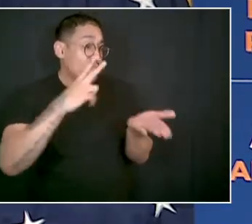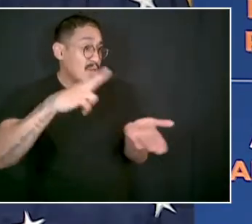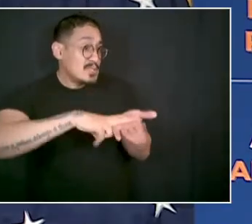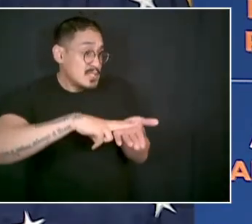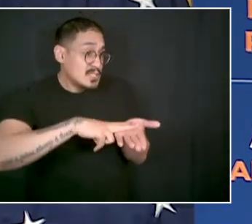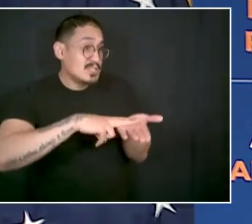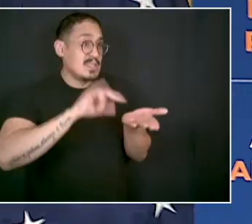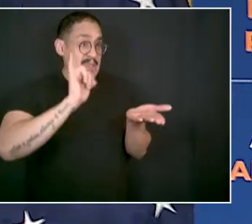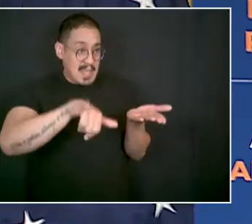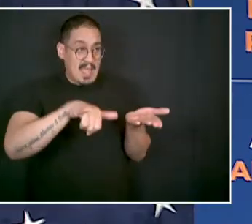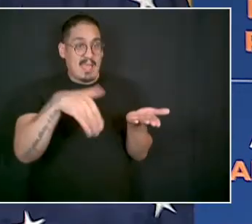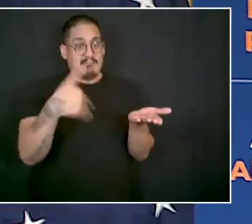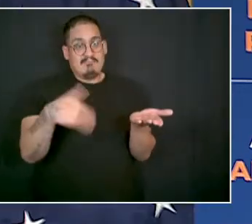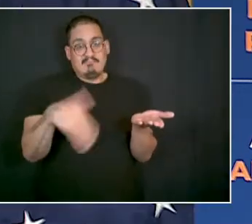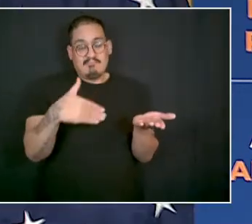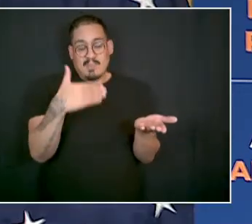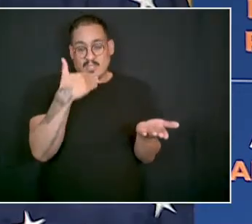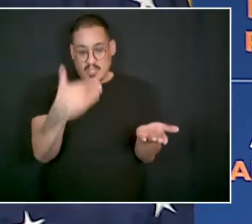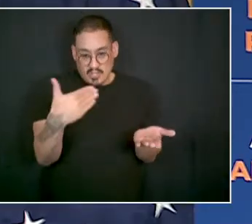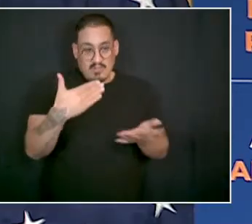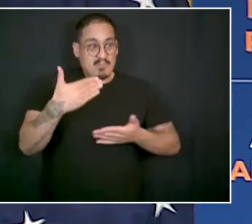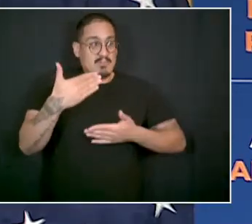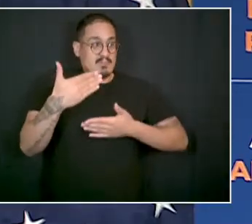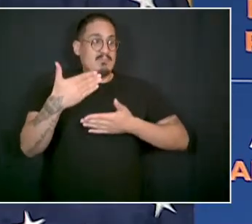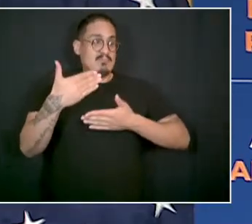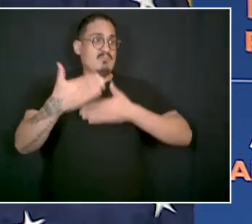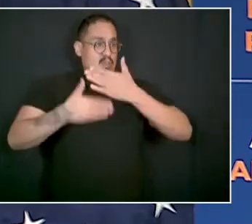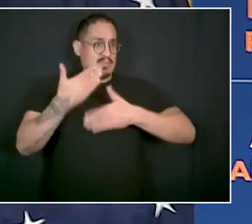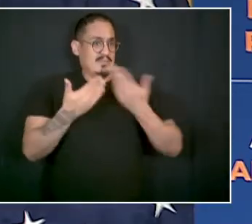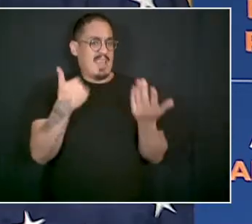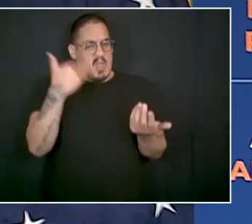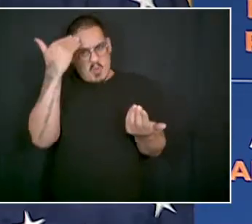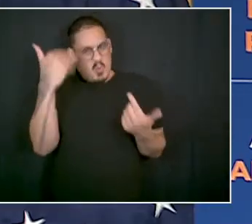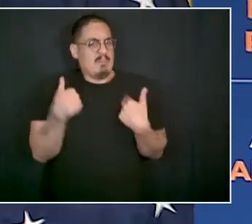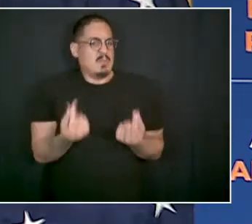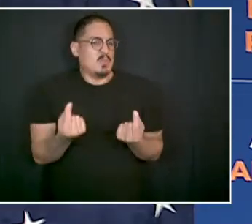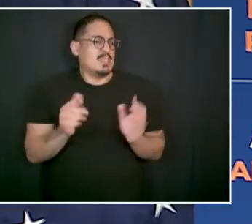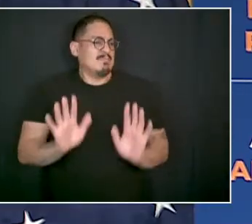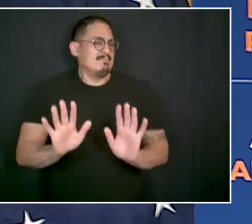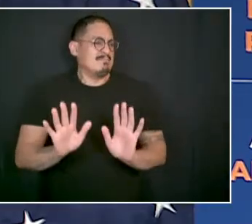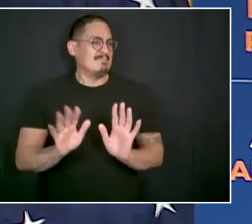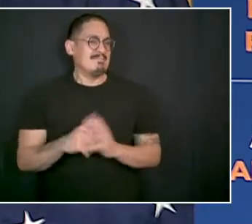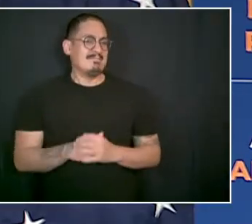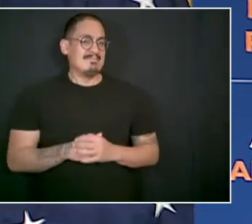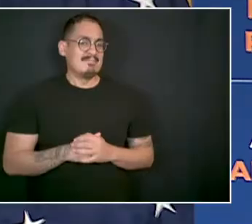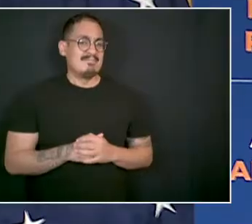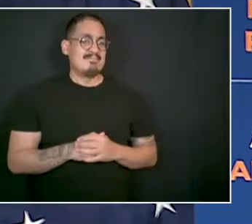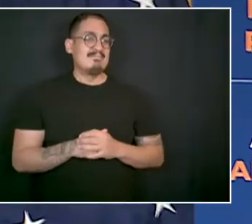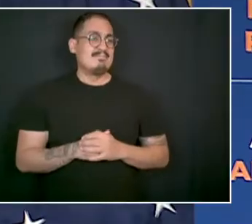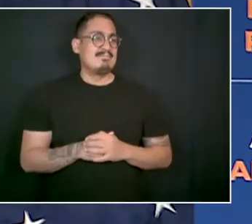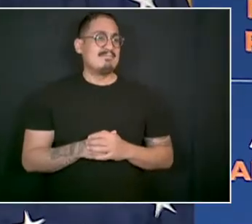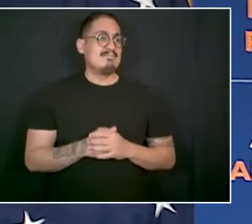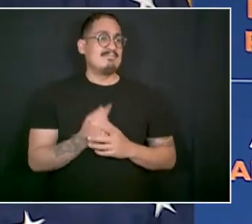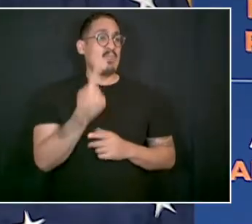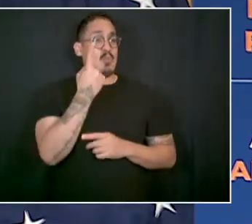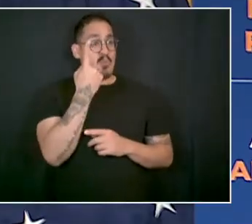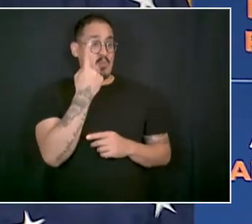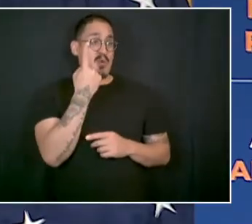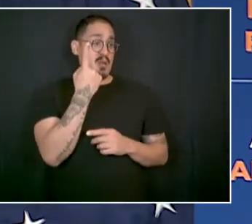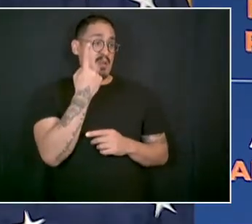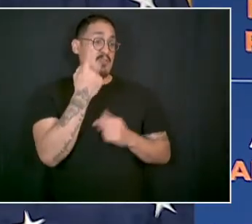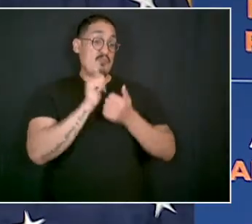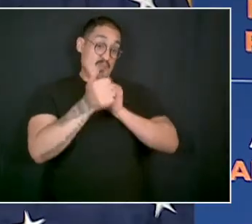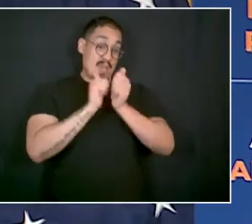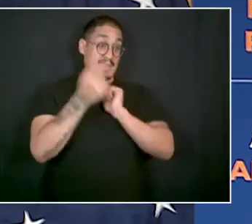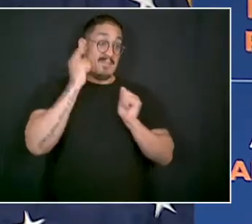process. And I know what I'm doing. That's all I can say to you. Running for office to get a seat is different from